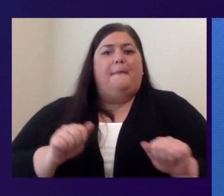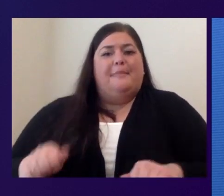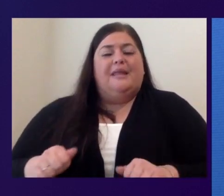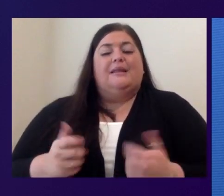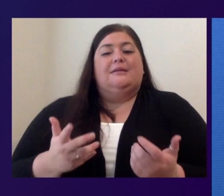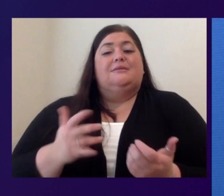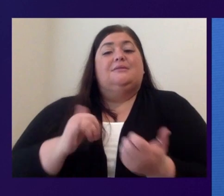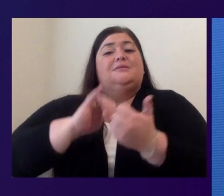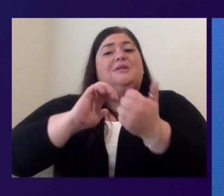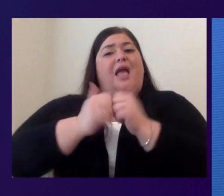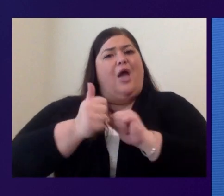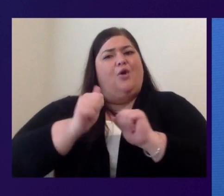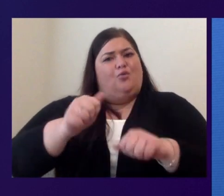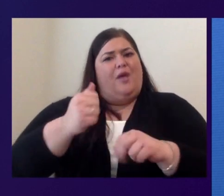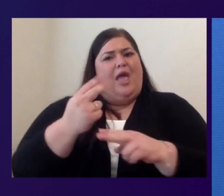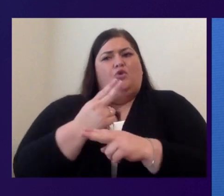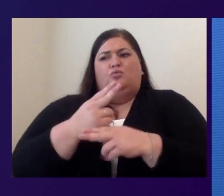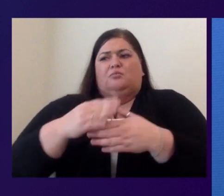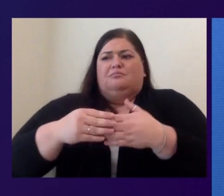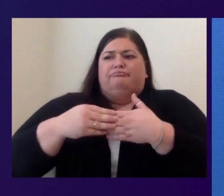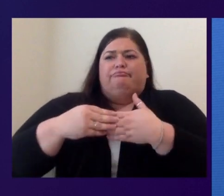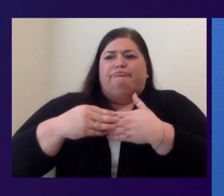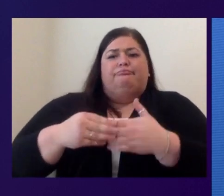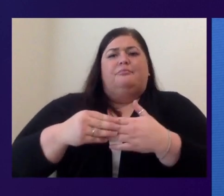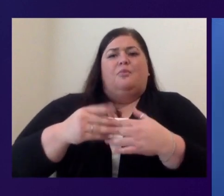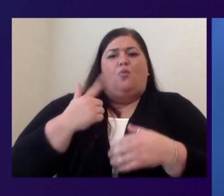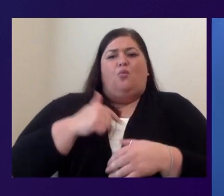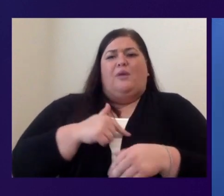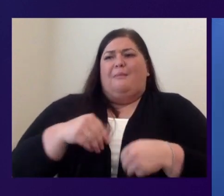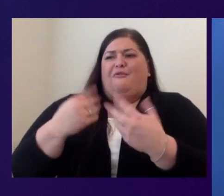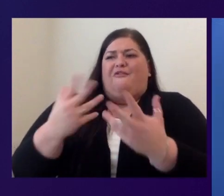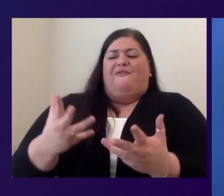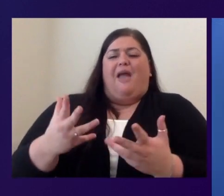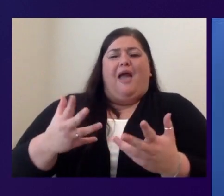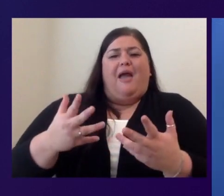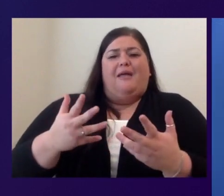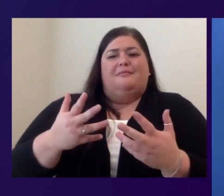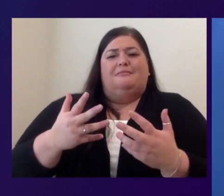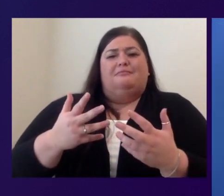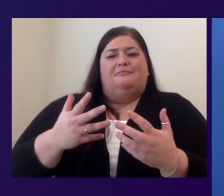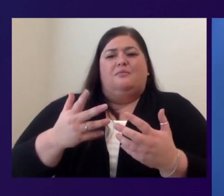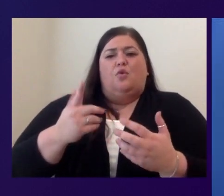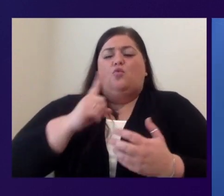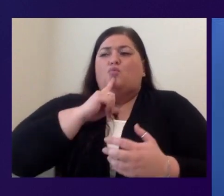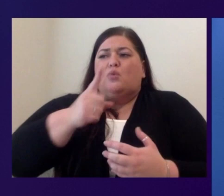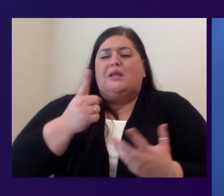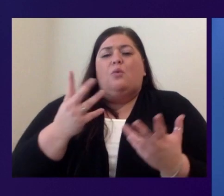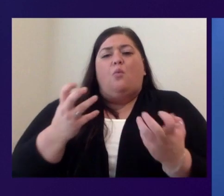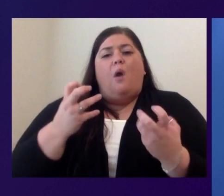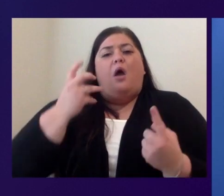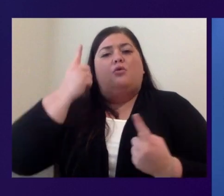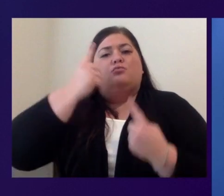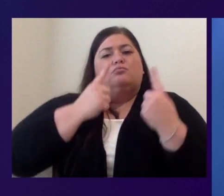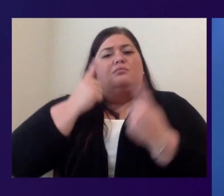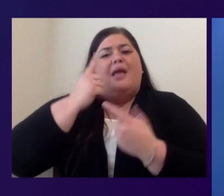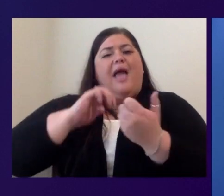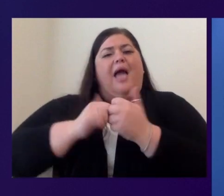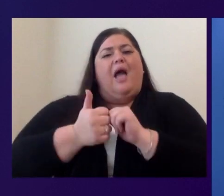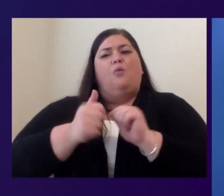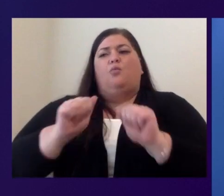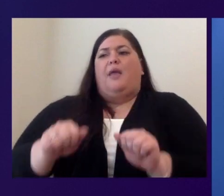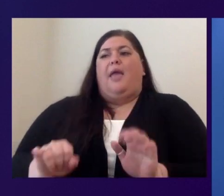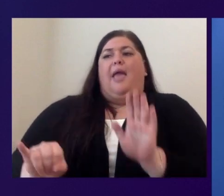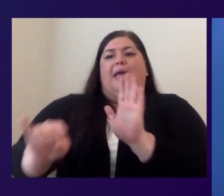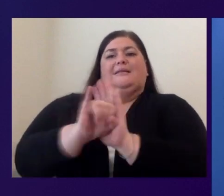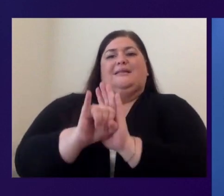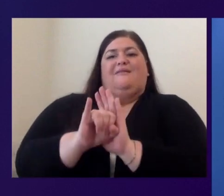using the flexibility and choice that we provide at AWS with end user computing. Really think about how to identify what users